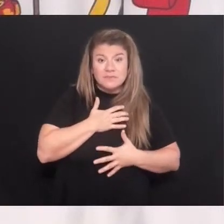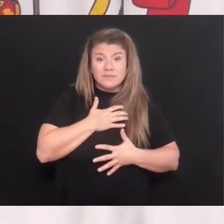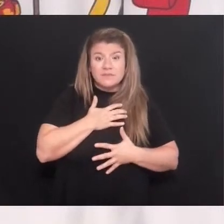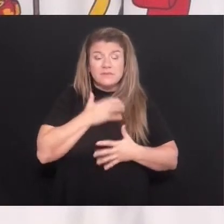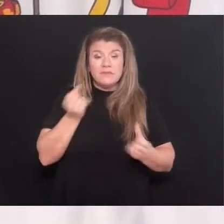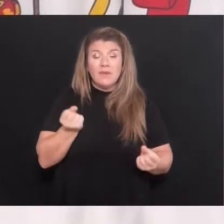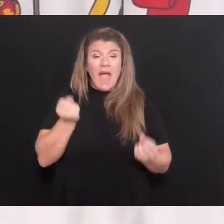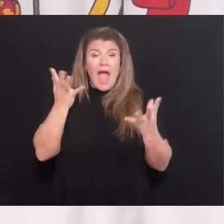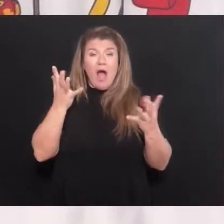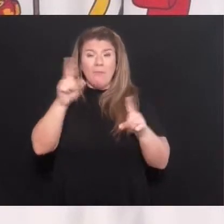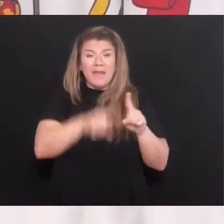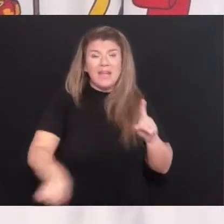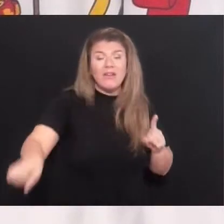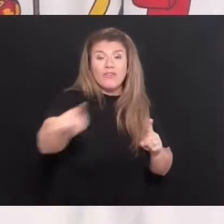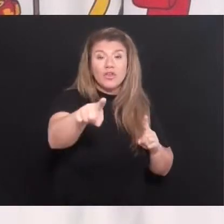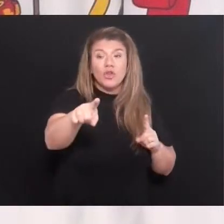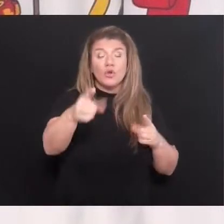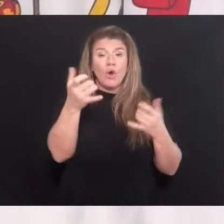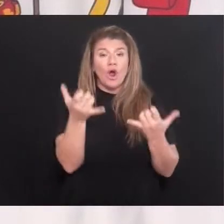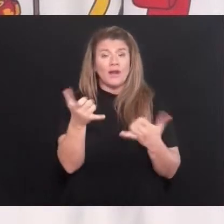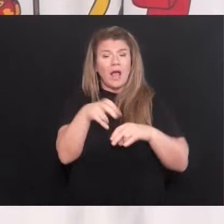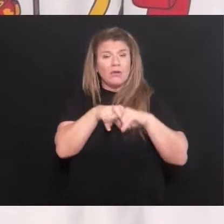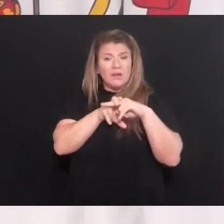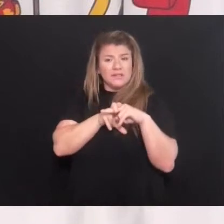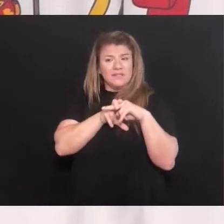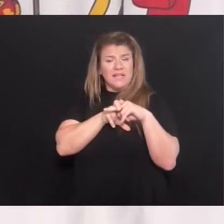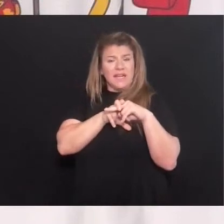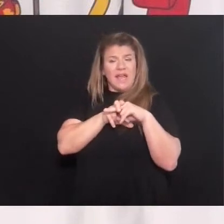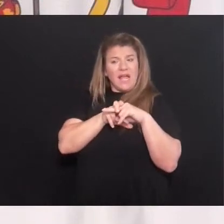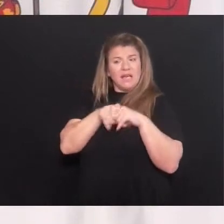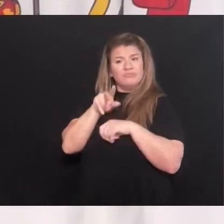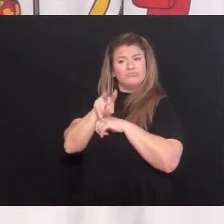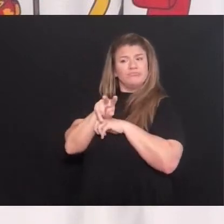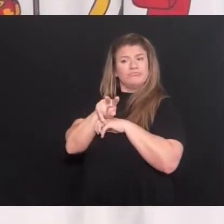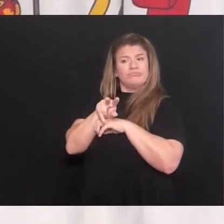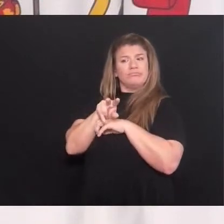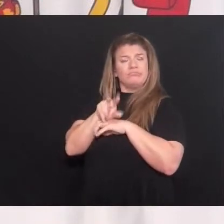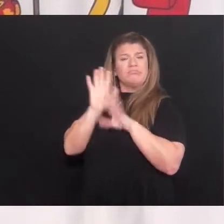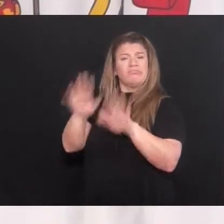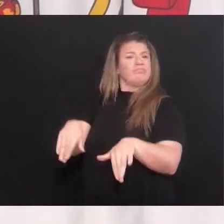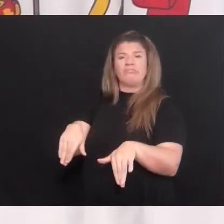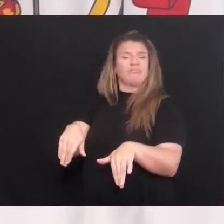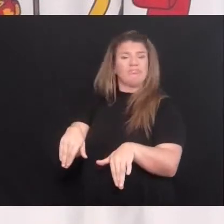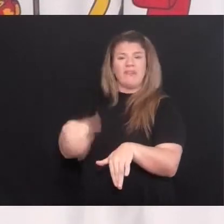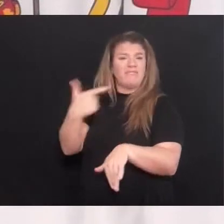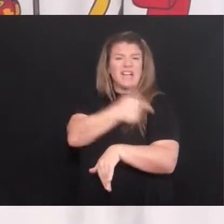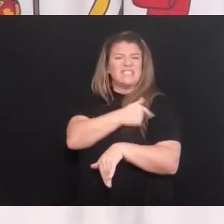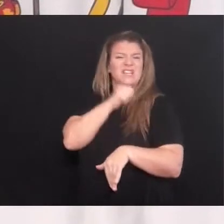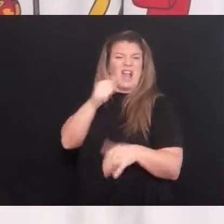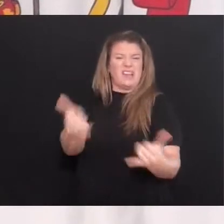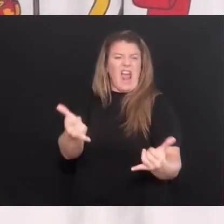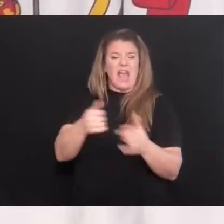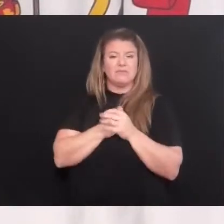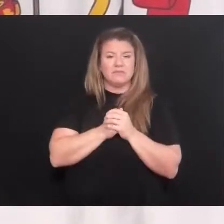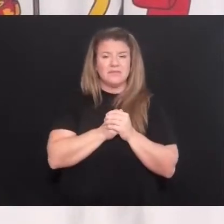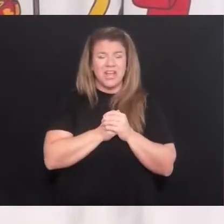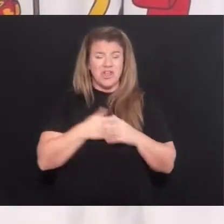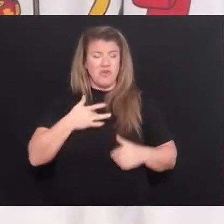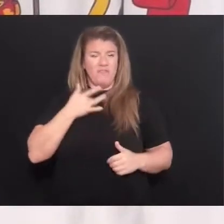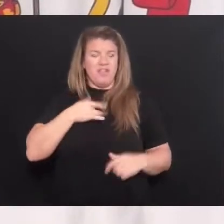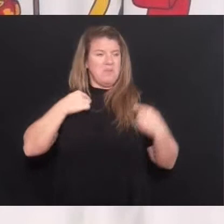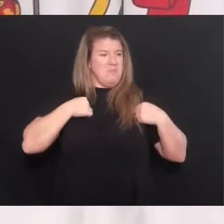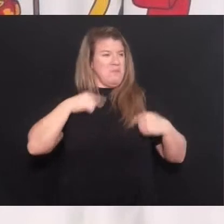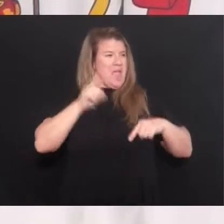how many of you are sitting on the sidelines and not running to get vaccinated today because you think, well, it won't happen to